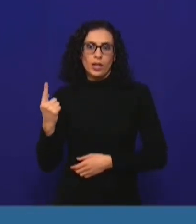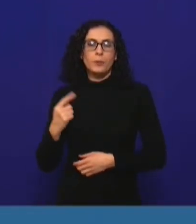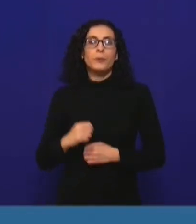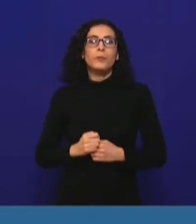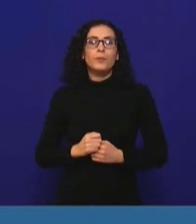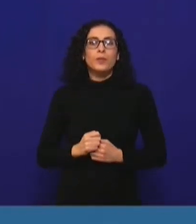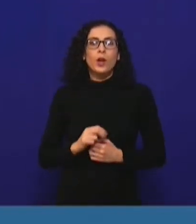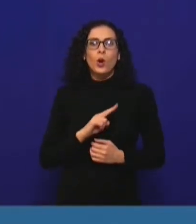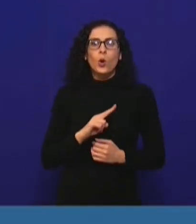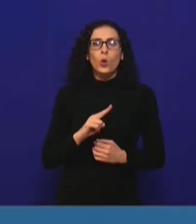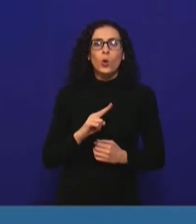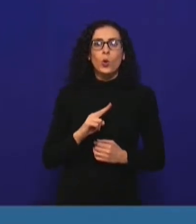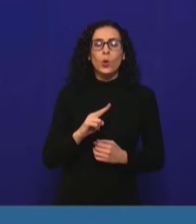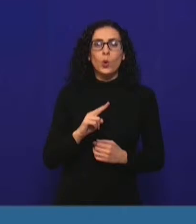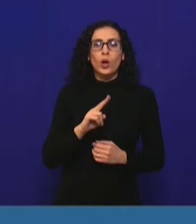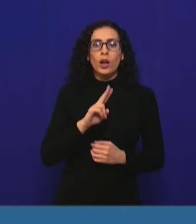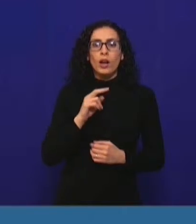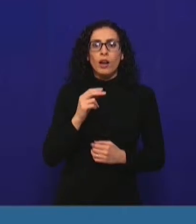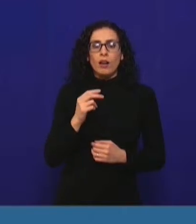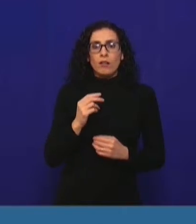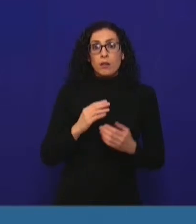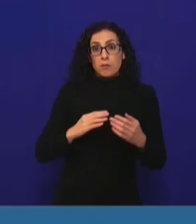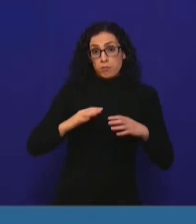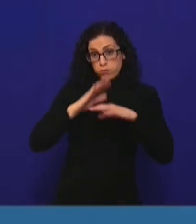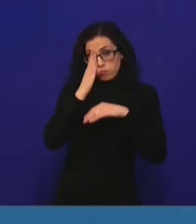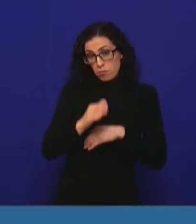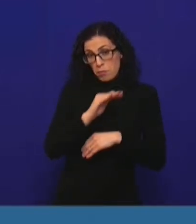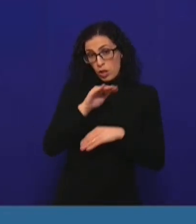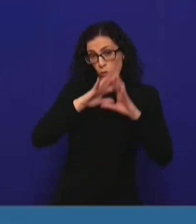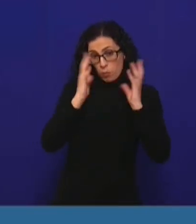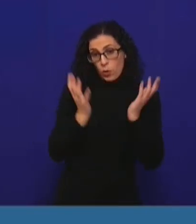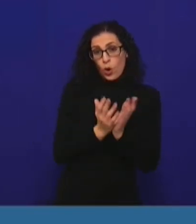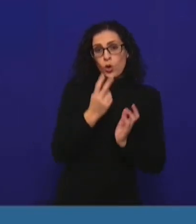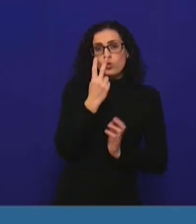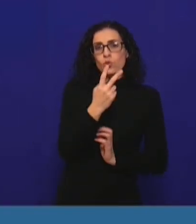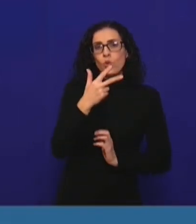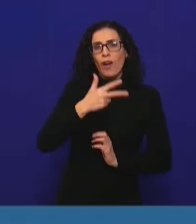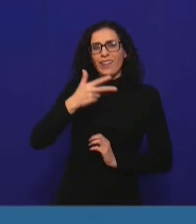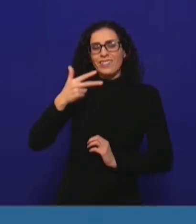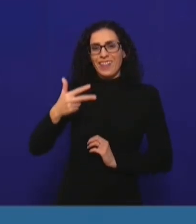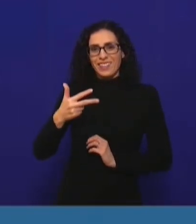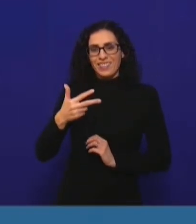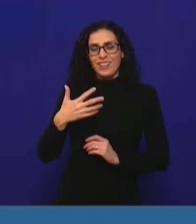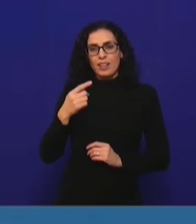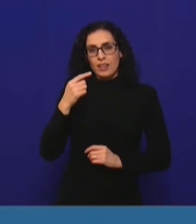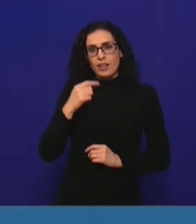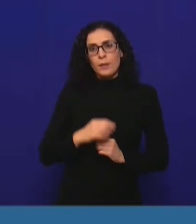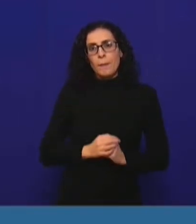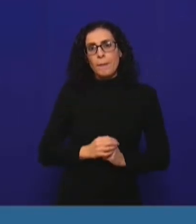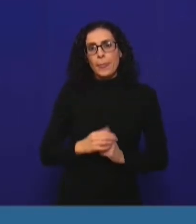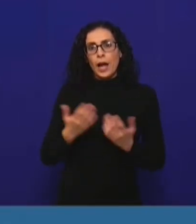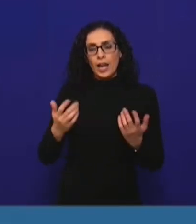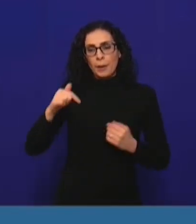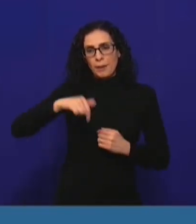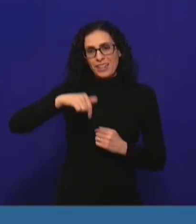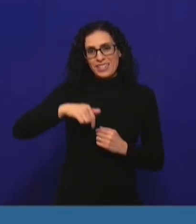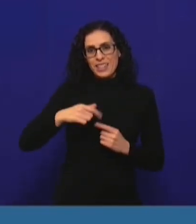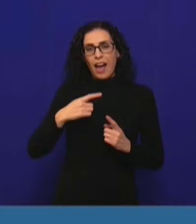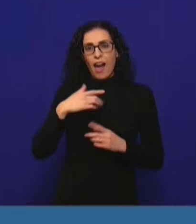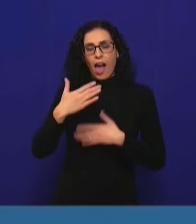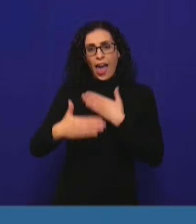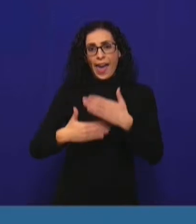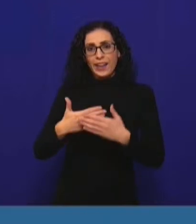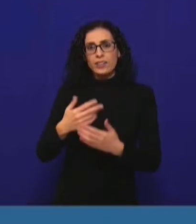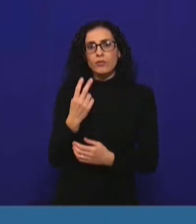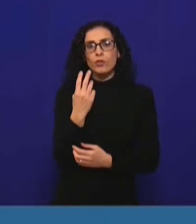kellna 288 deaths mill-bidu tal-pandemija u allura l-total ta' każijiet attivi bħalissa huwa ta'